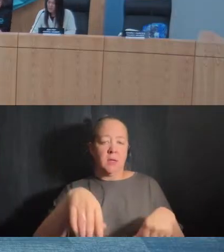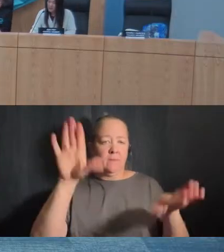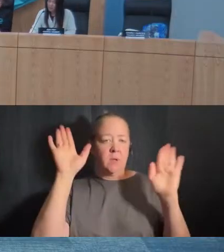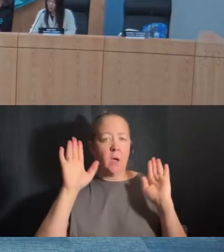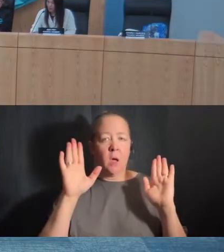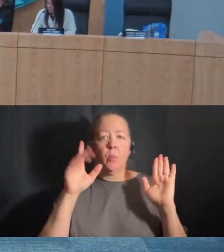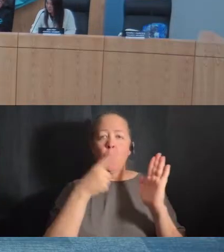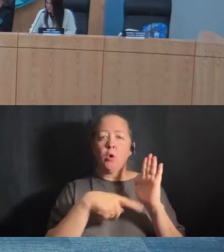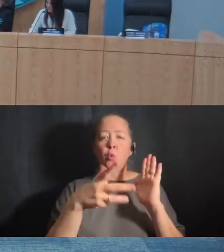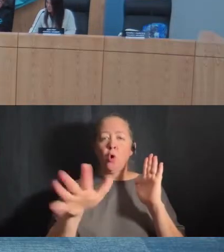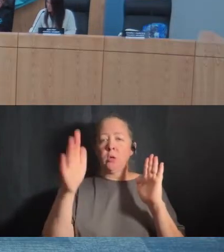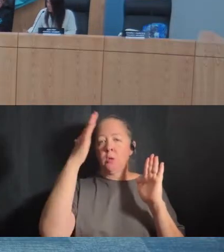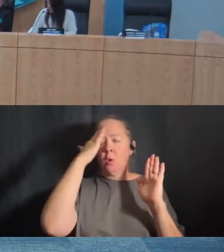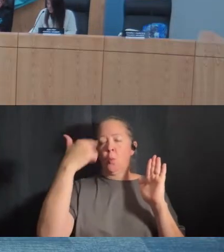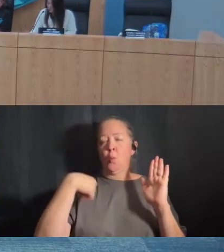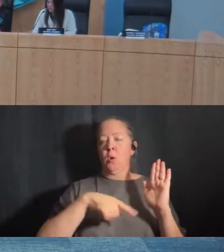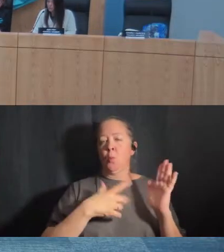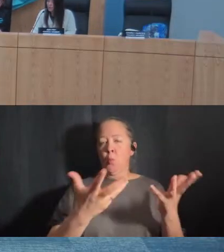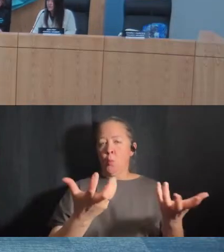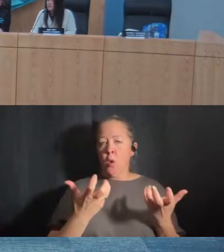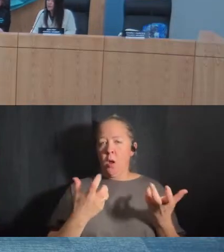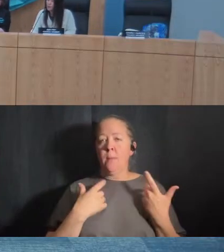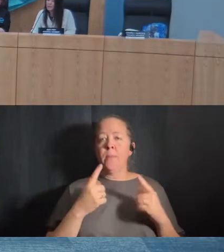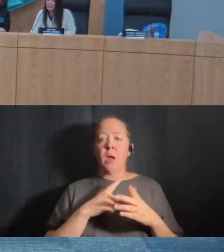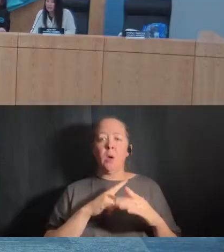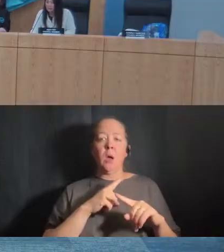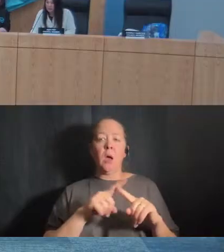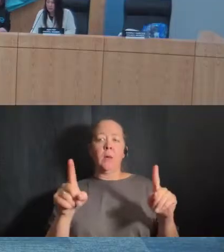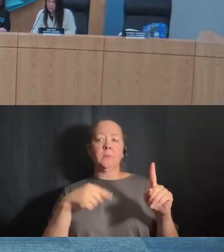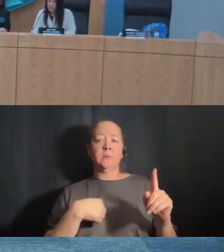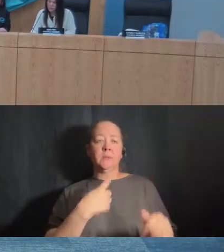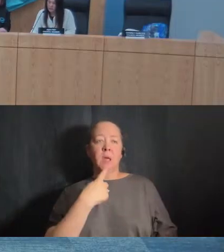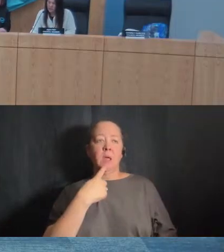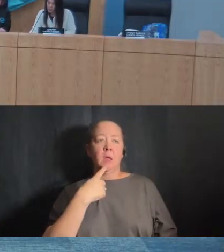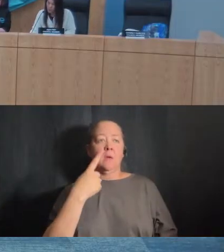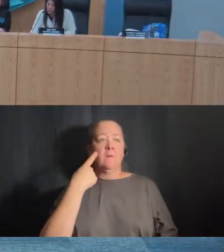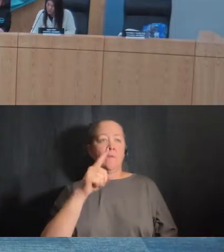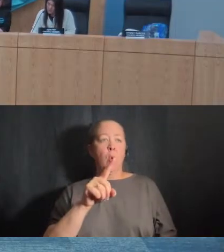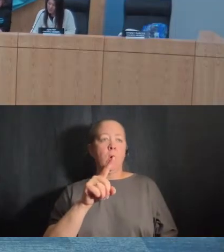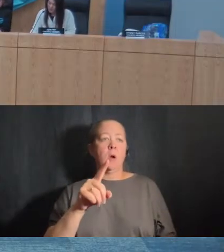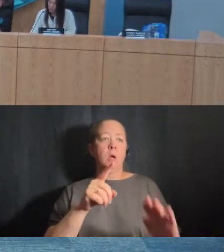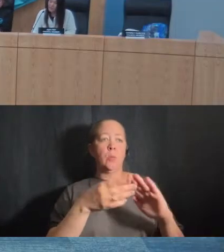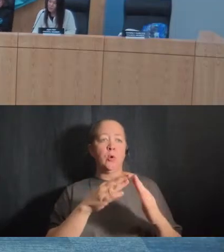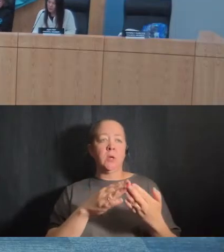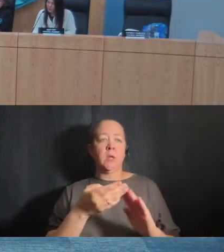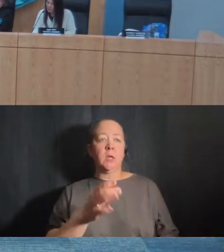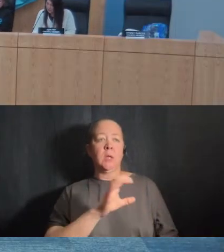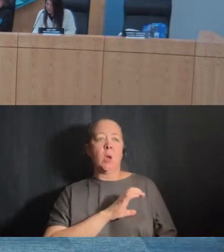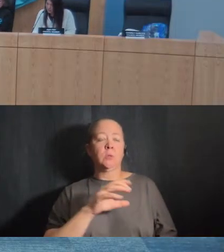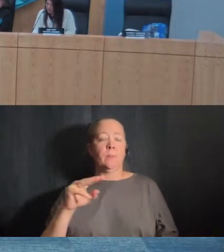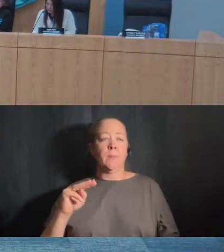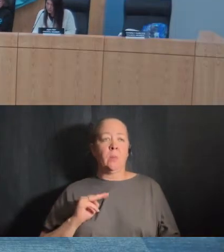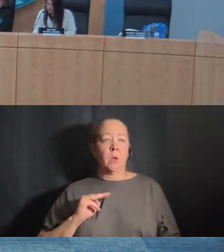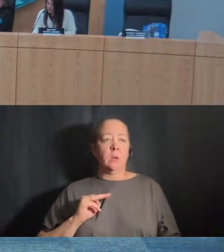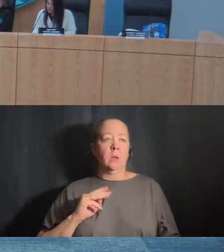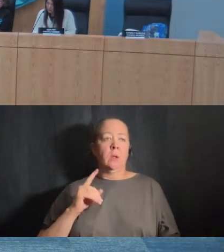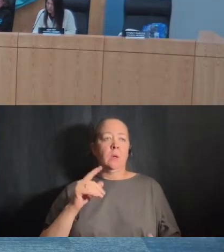But I'm saying for us as the community and council members, what is it that we need versus what is it that we want, and where can we cut